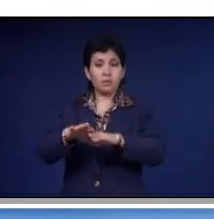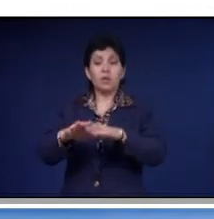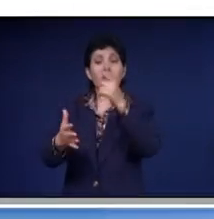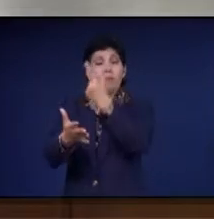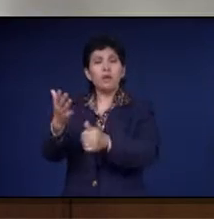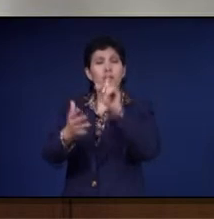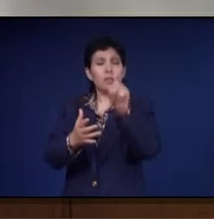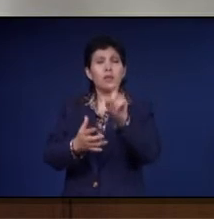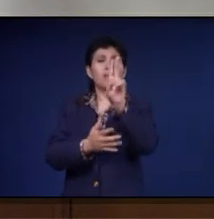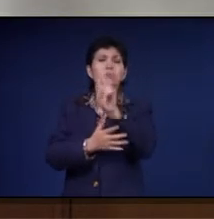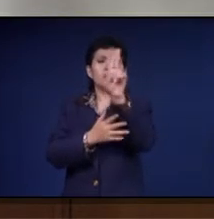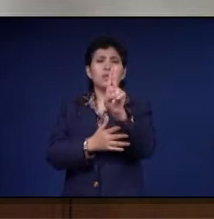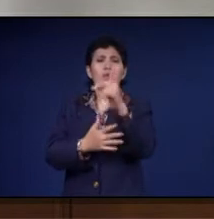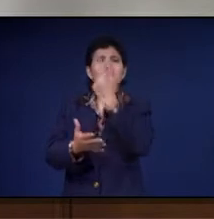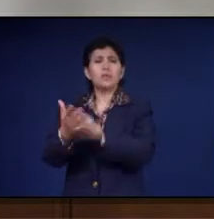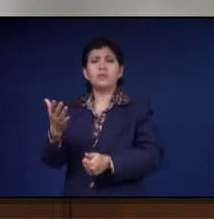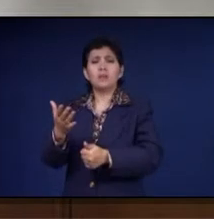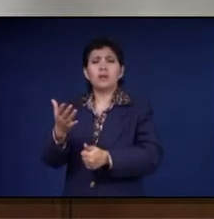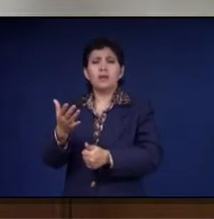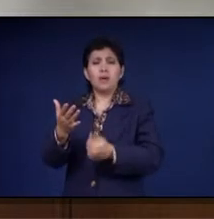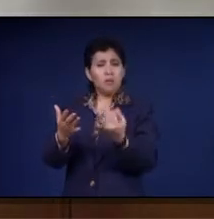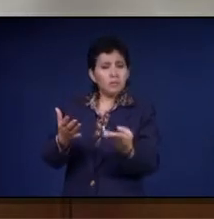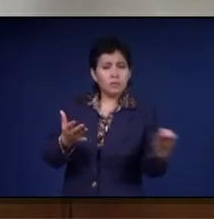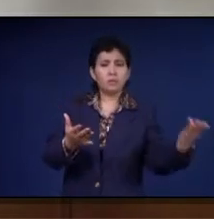use, what your instrument will be.